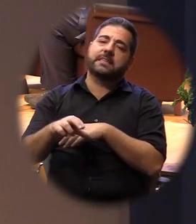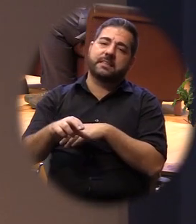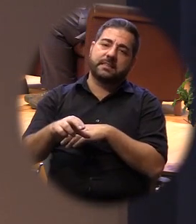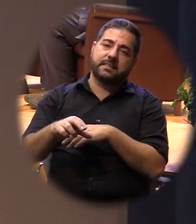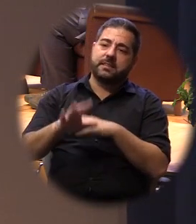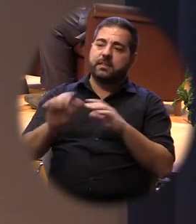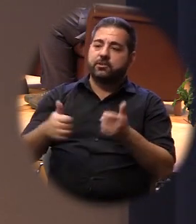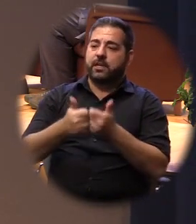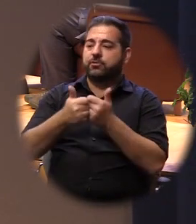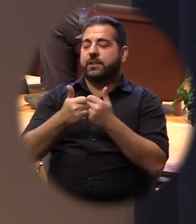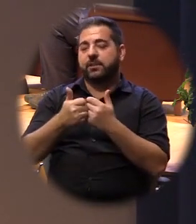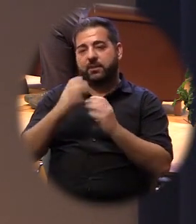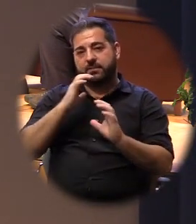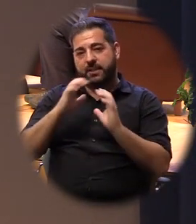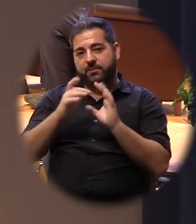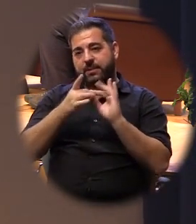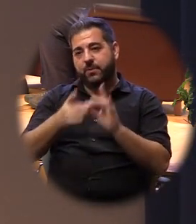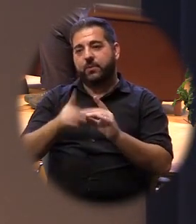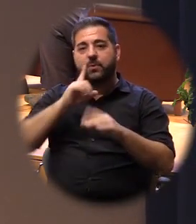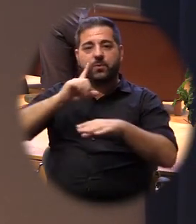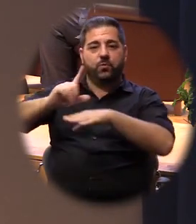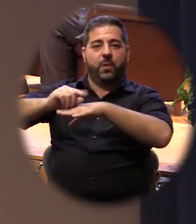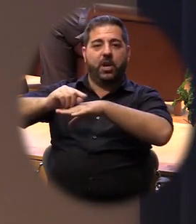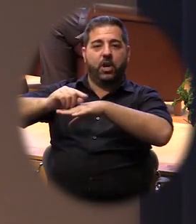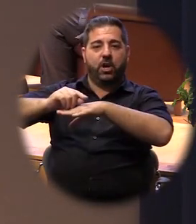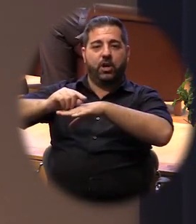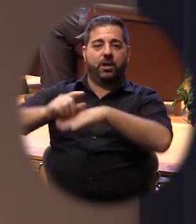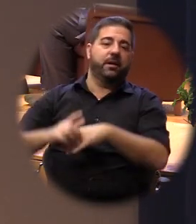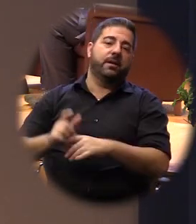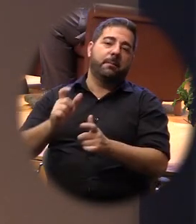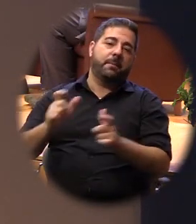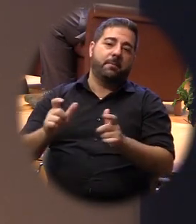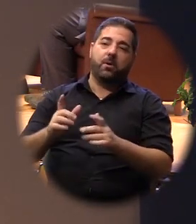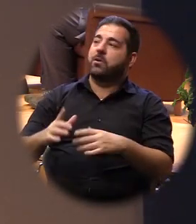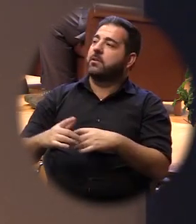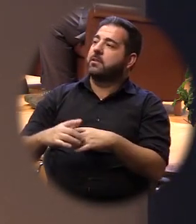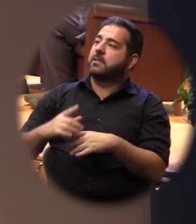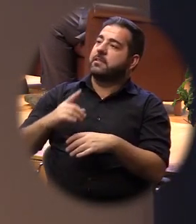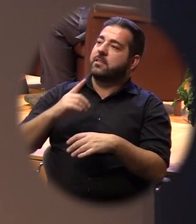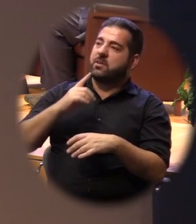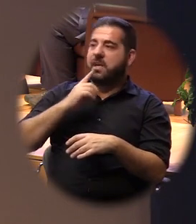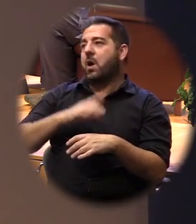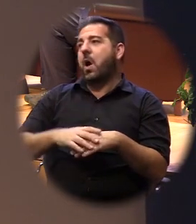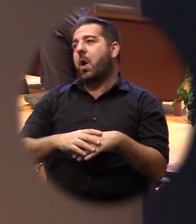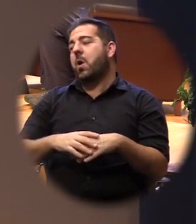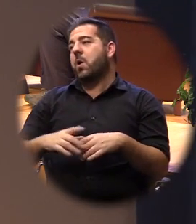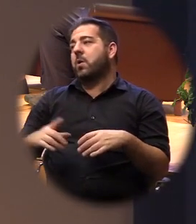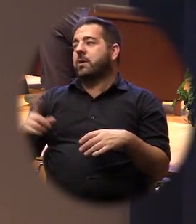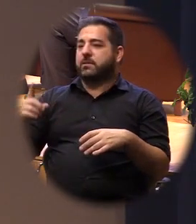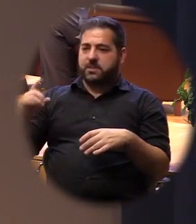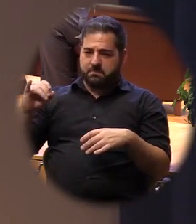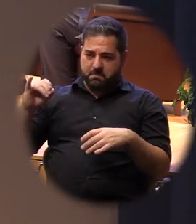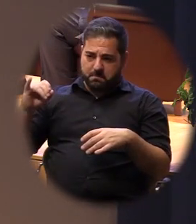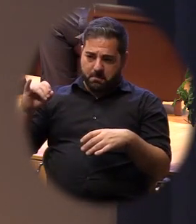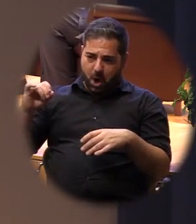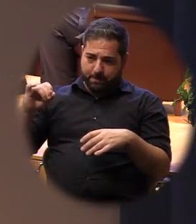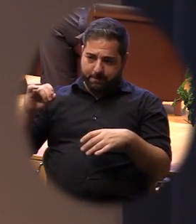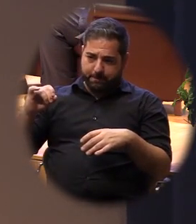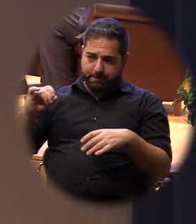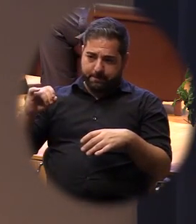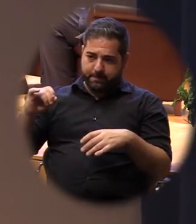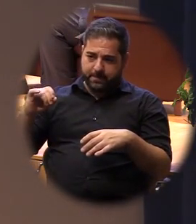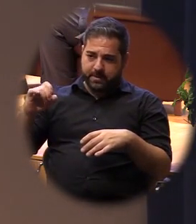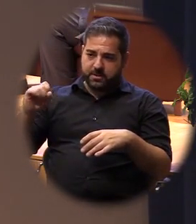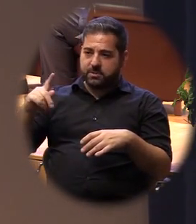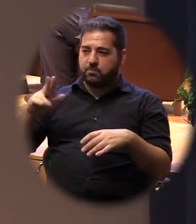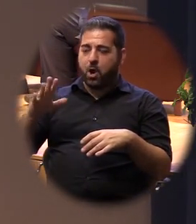challenging conversations on Twitter you know people uh you know raising well spermining exists right and something that that I've